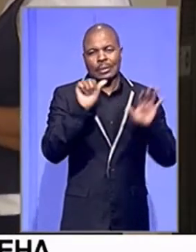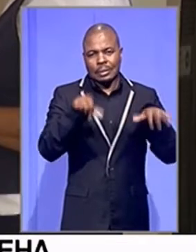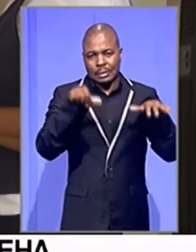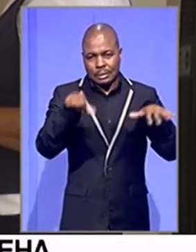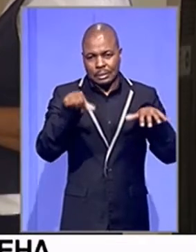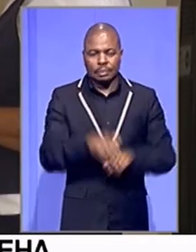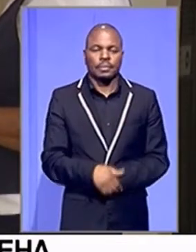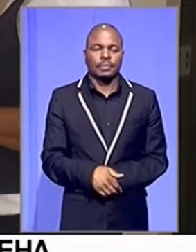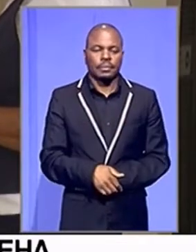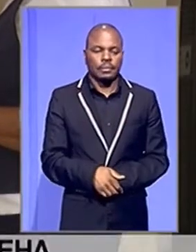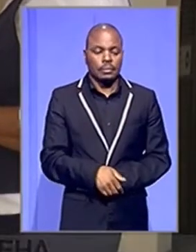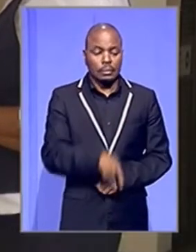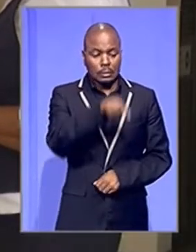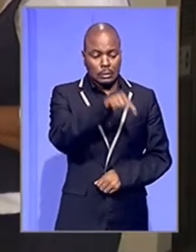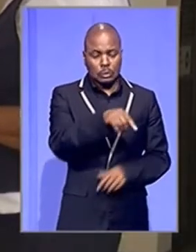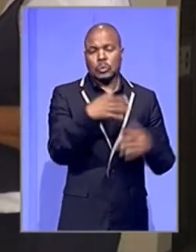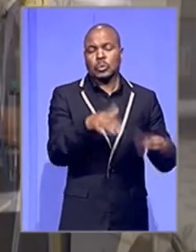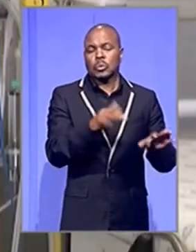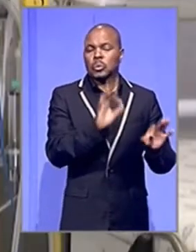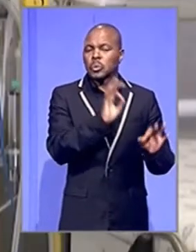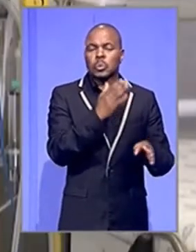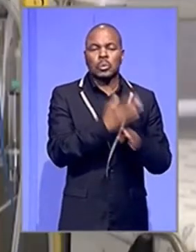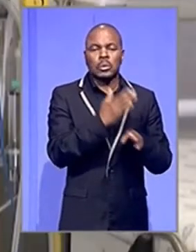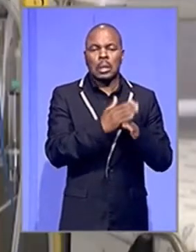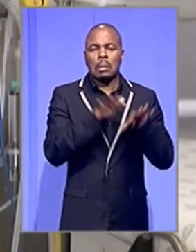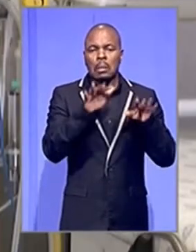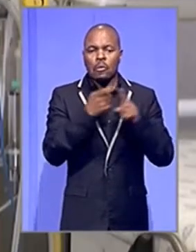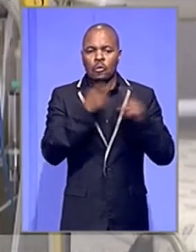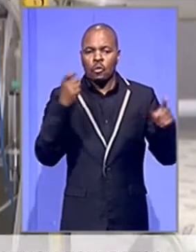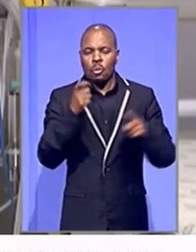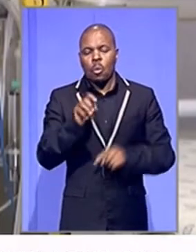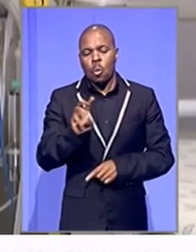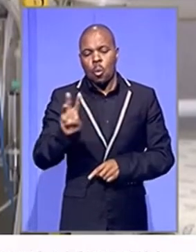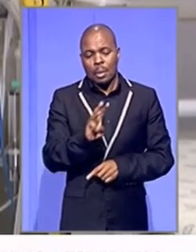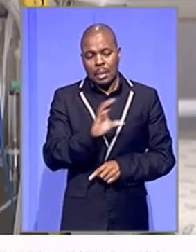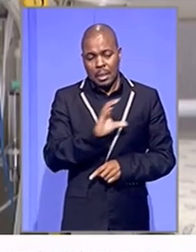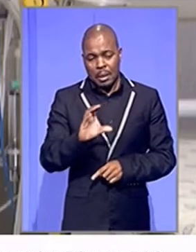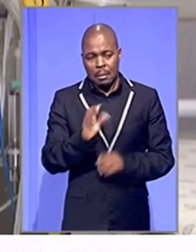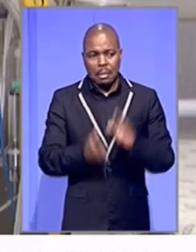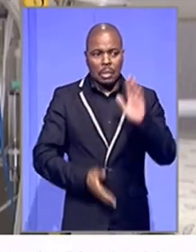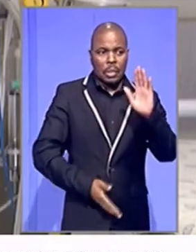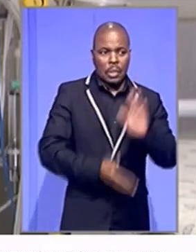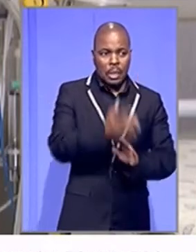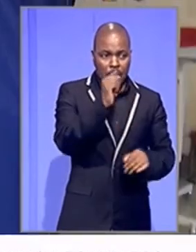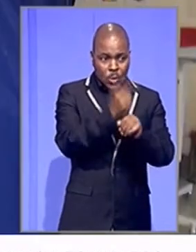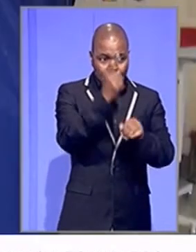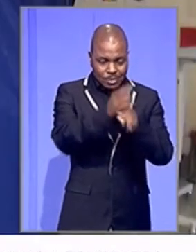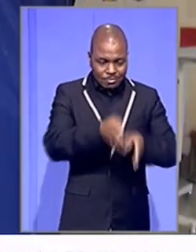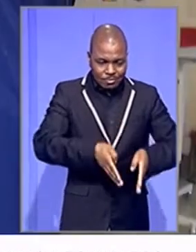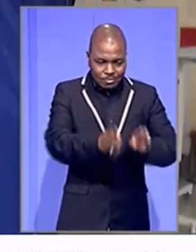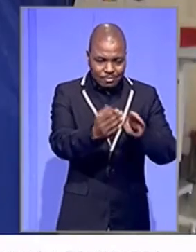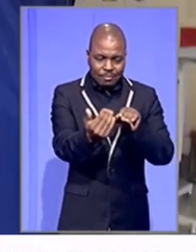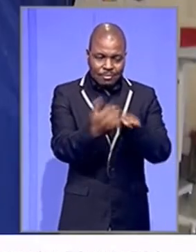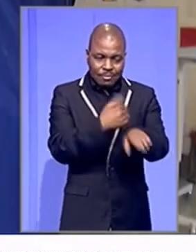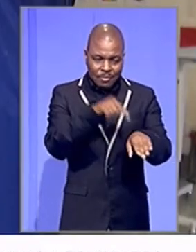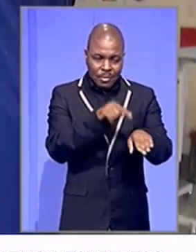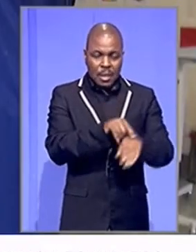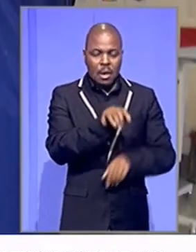2016 se boemong bo botle haholo bakeng sa batho ba tswang profenseng ya Western Cape ho le ba Gauteng ba haola le